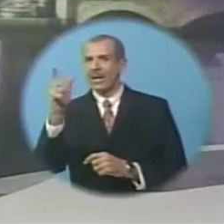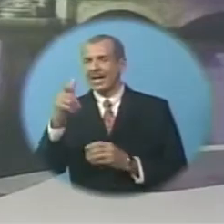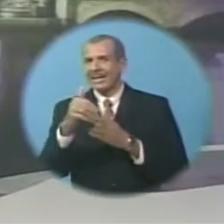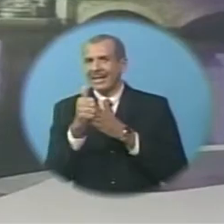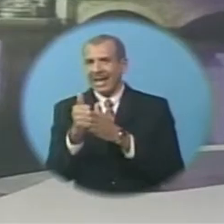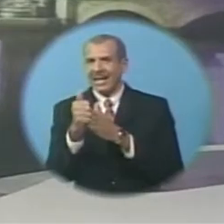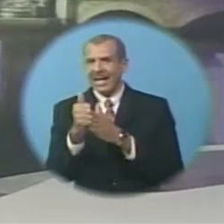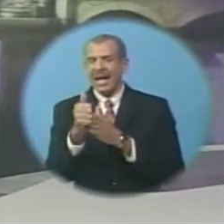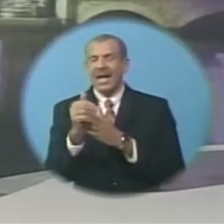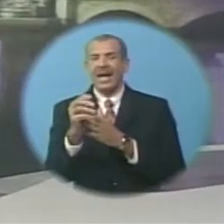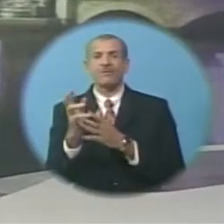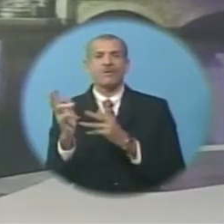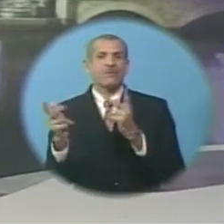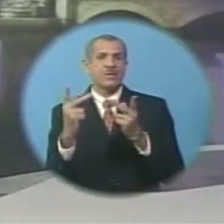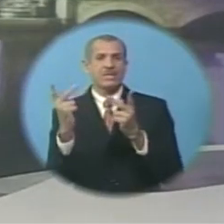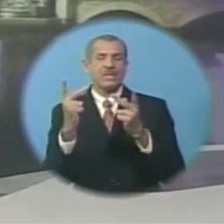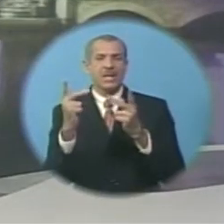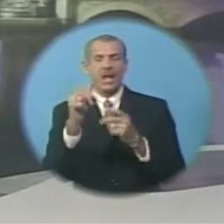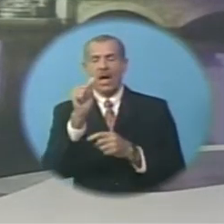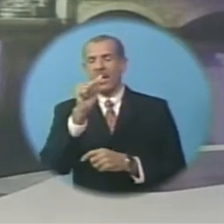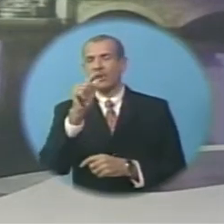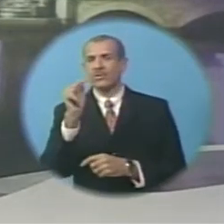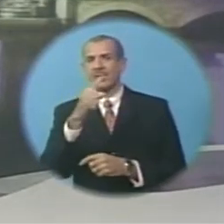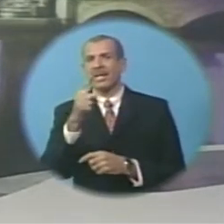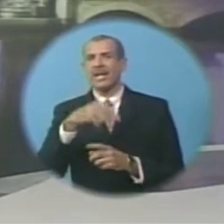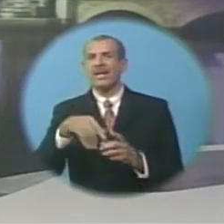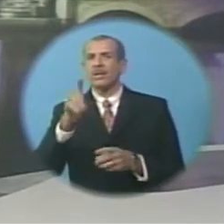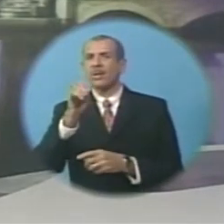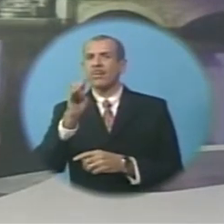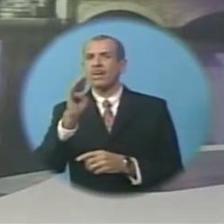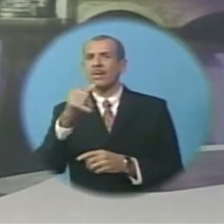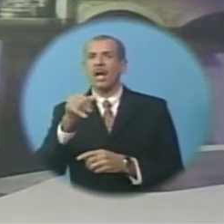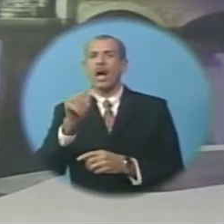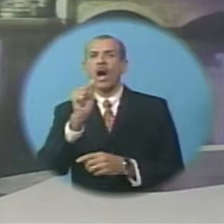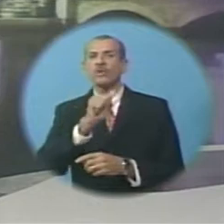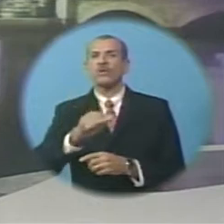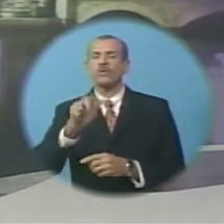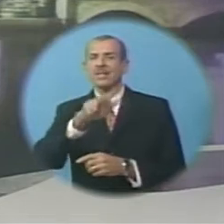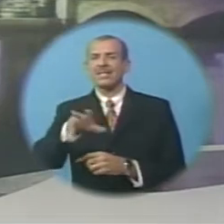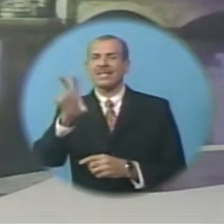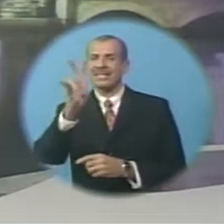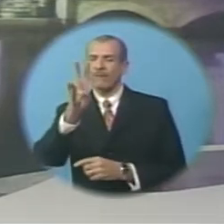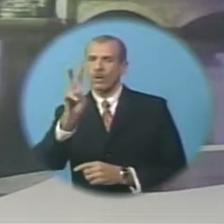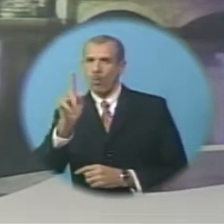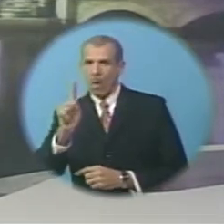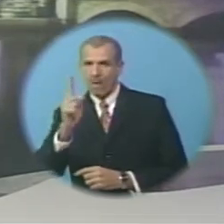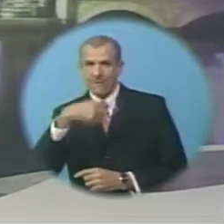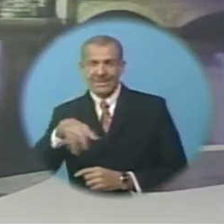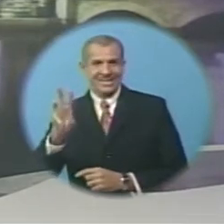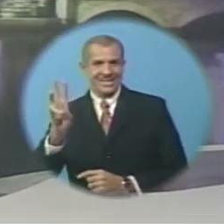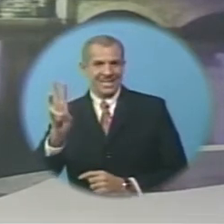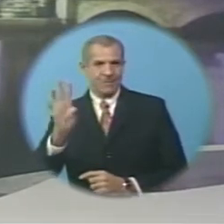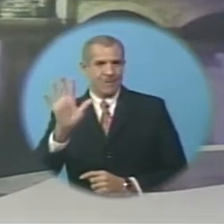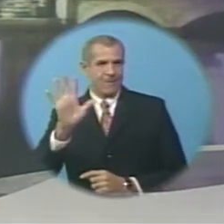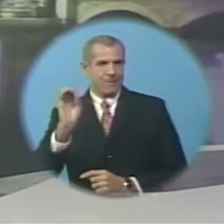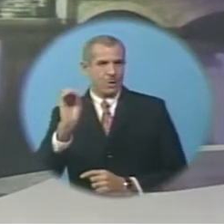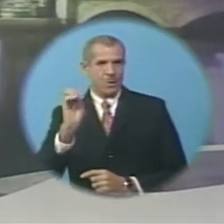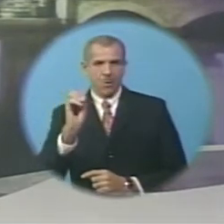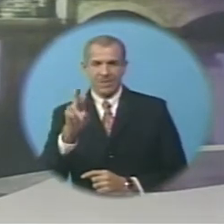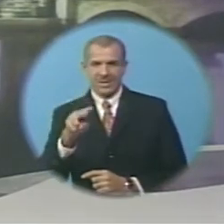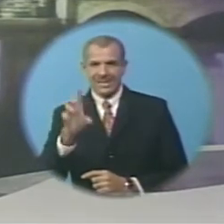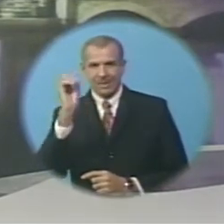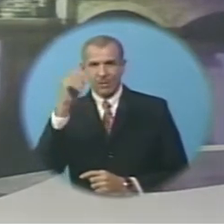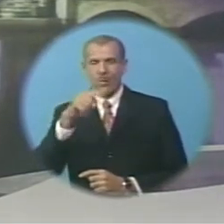in Australians after winning today in Durban. Scores: Australia 371 for 6 off their 50 overs, David